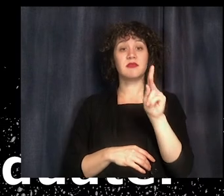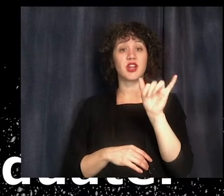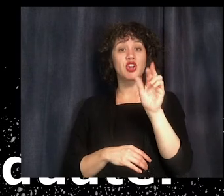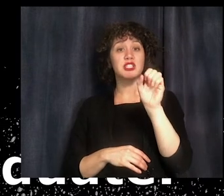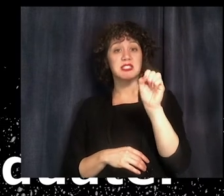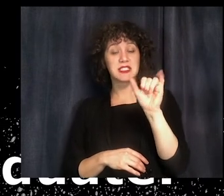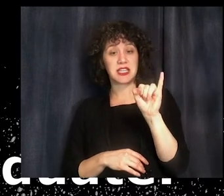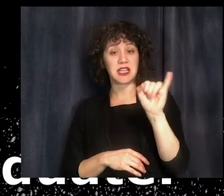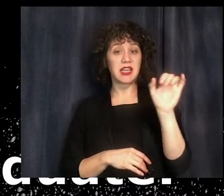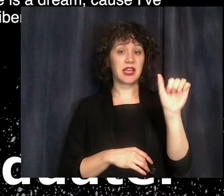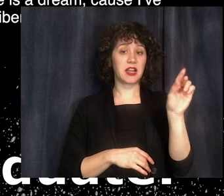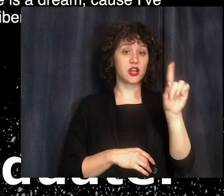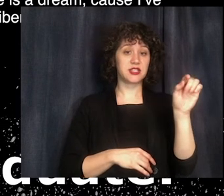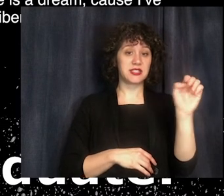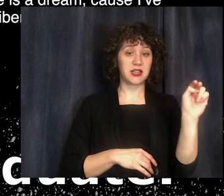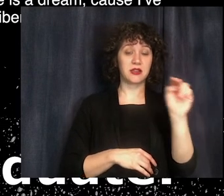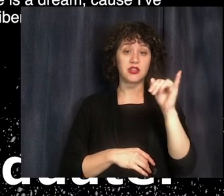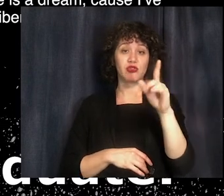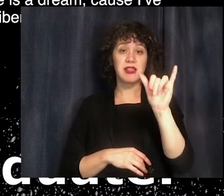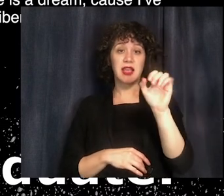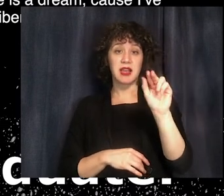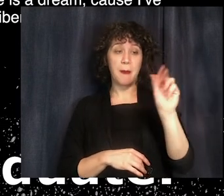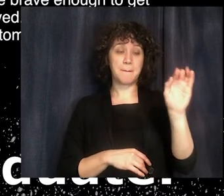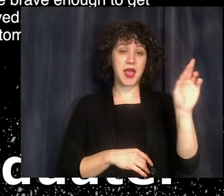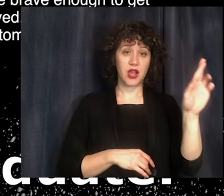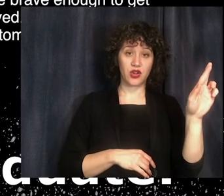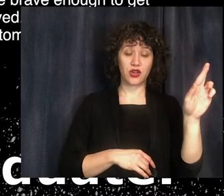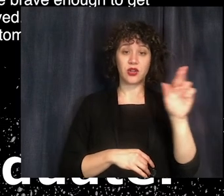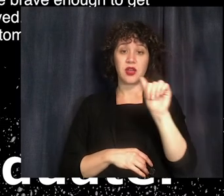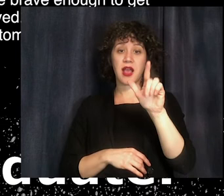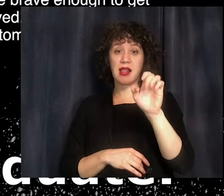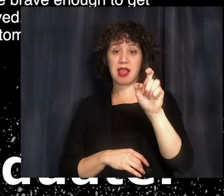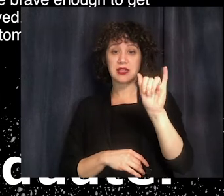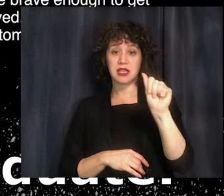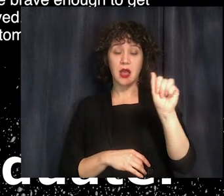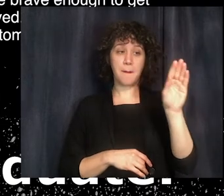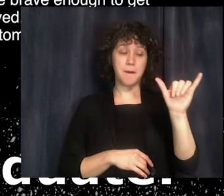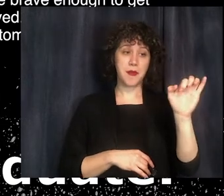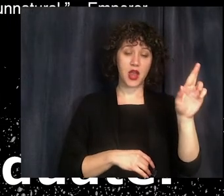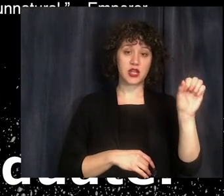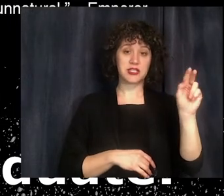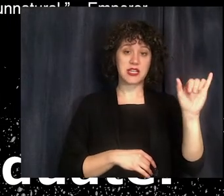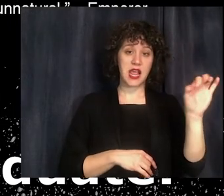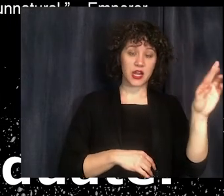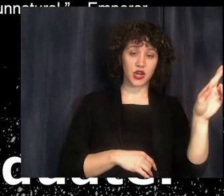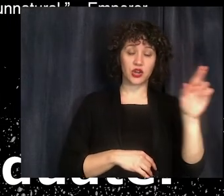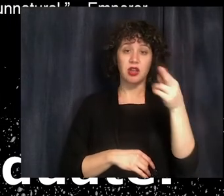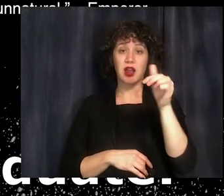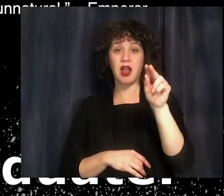Anderson, Juliana Baker, Alex Bear Snyder, Hans